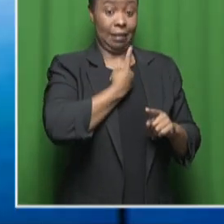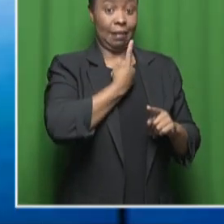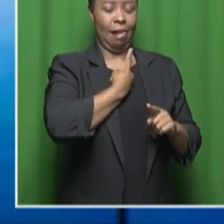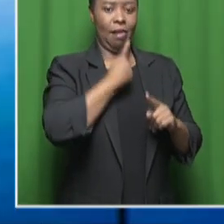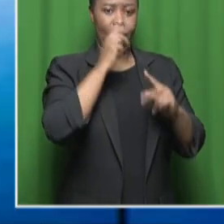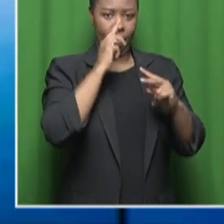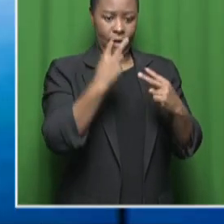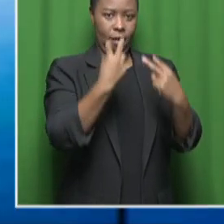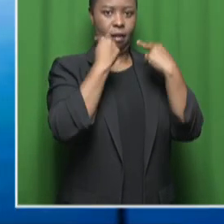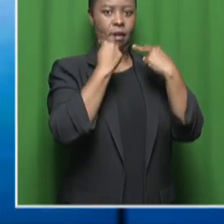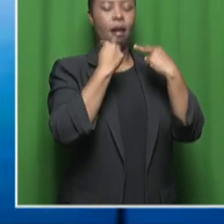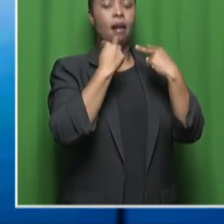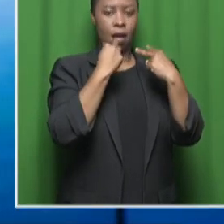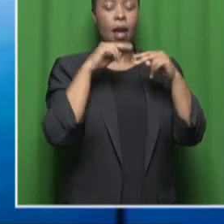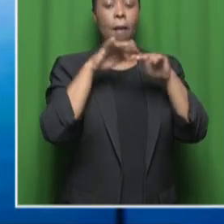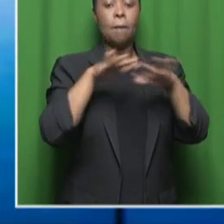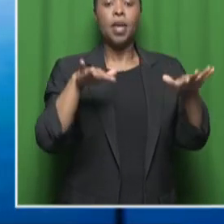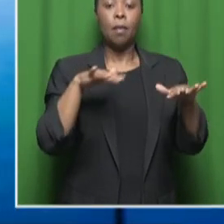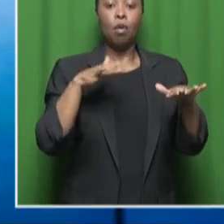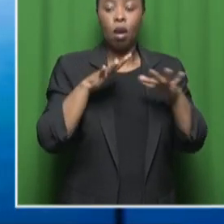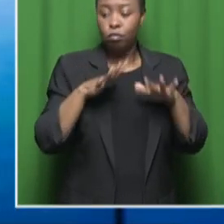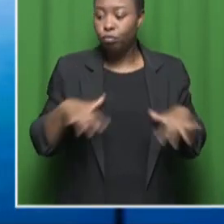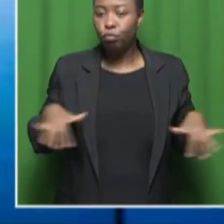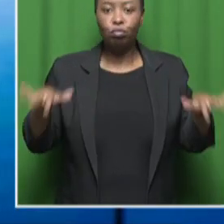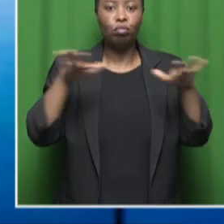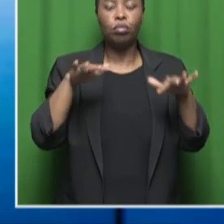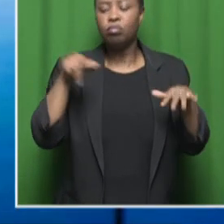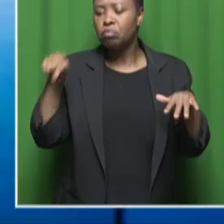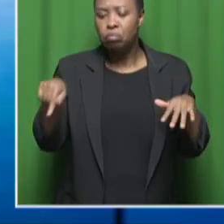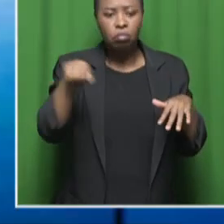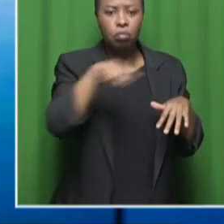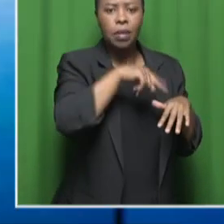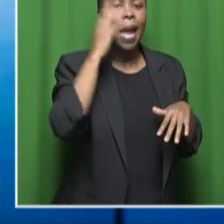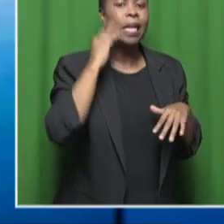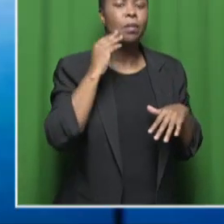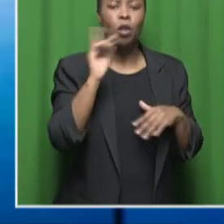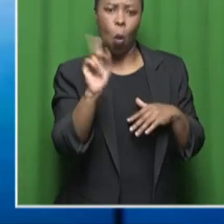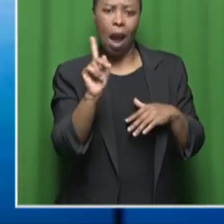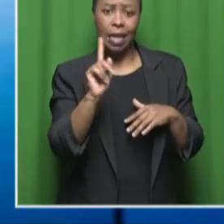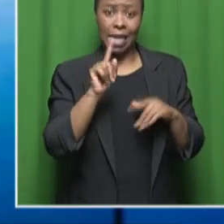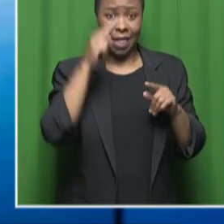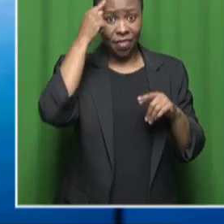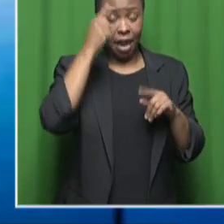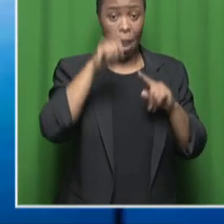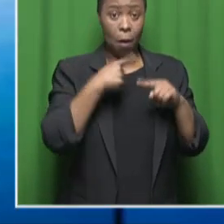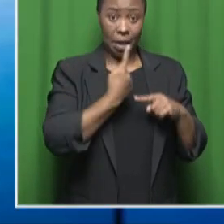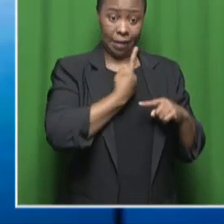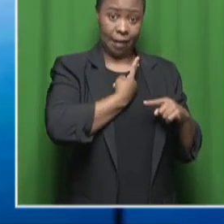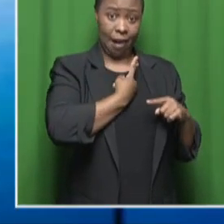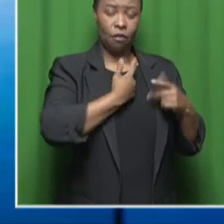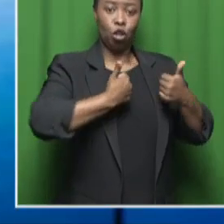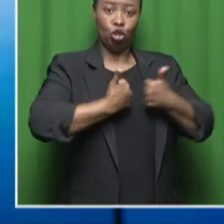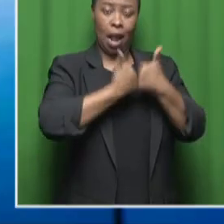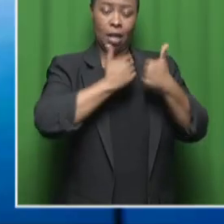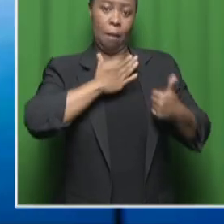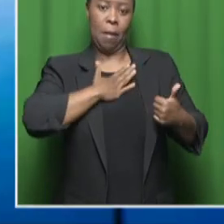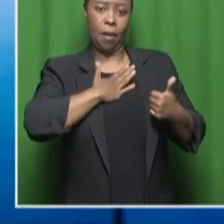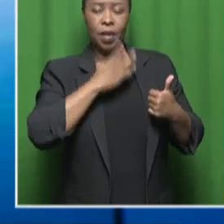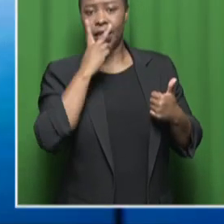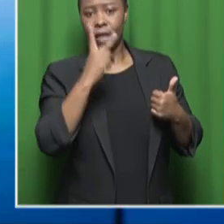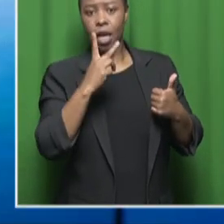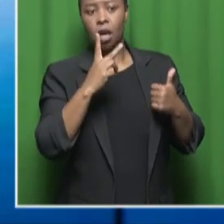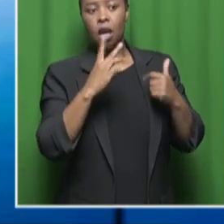reflection. Sure. And the people around me to say, what are they going through? And in thinking about myself and my challenges and looking at the people connected